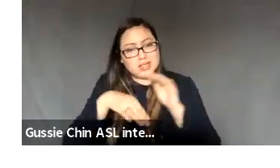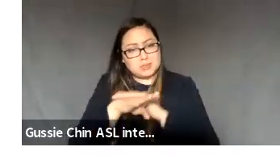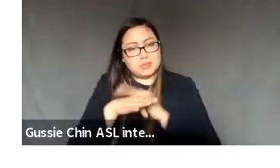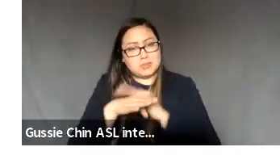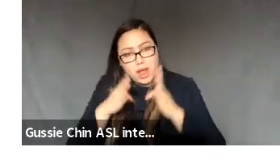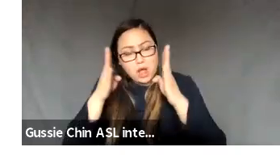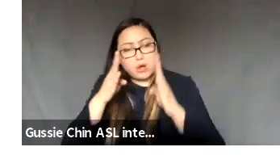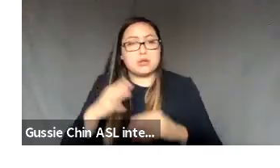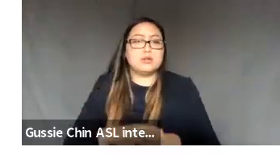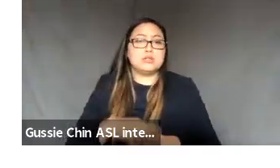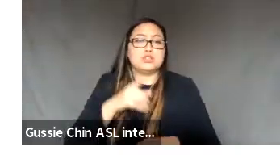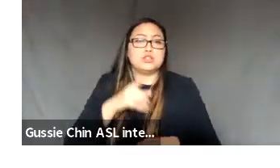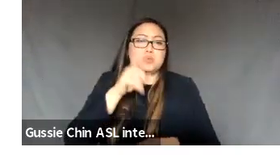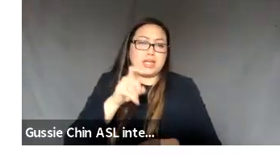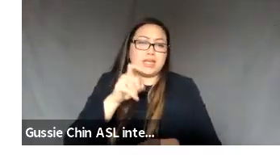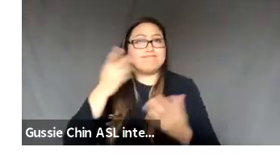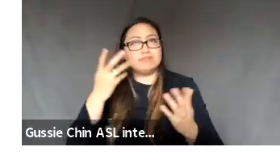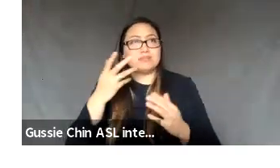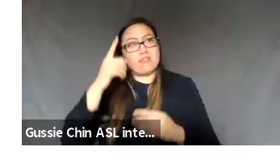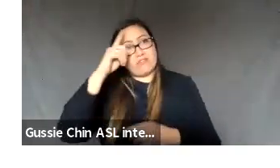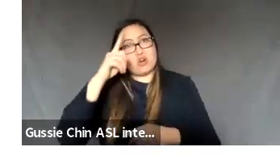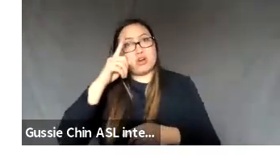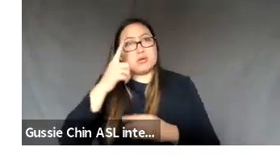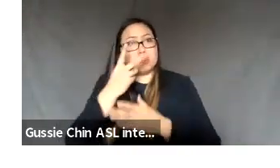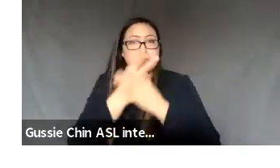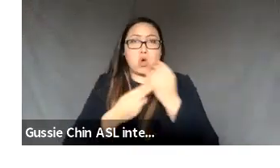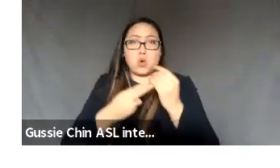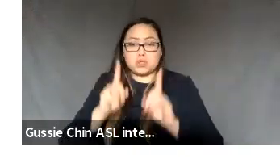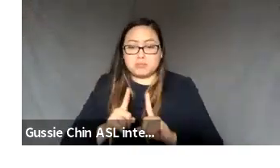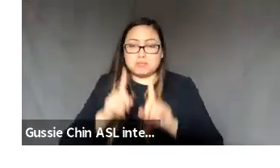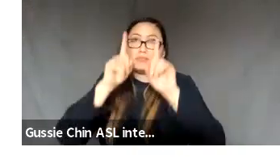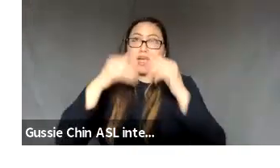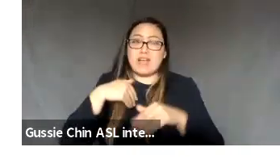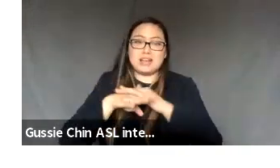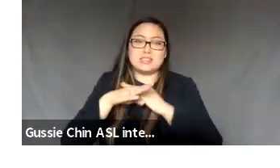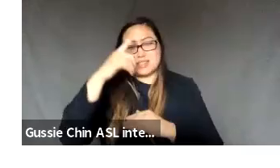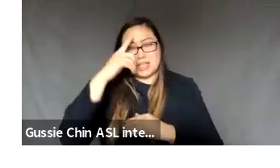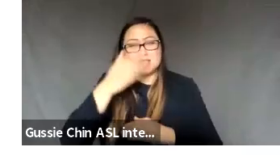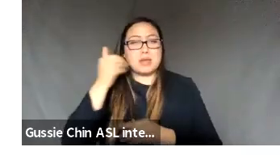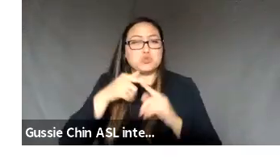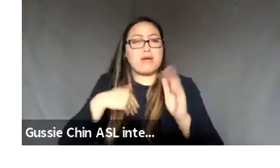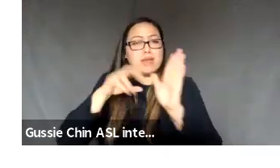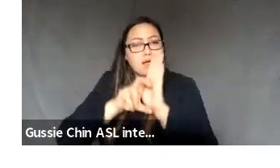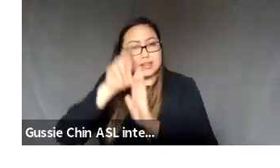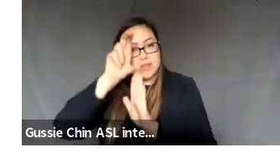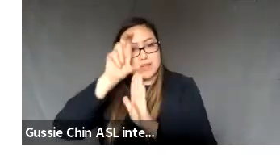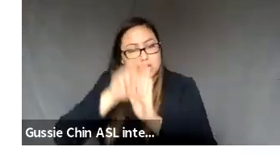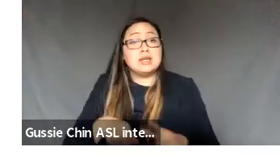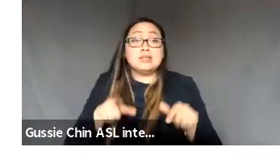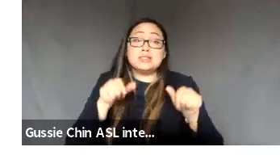purposes, you would need an elevator. Now, however, it is possible that if you have a physician's office